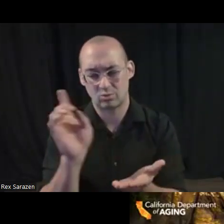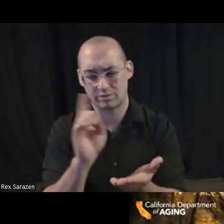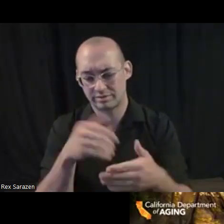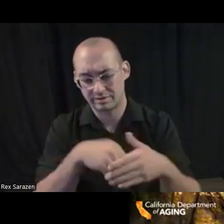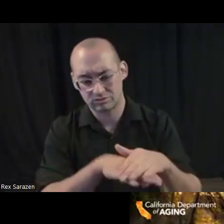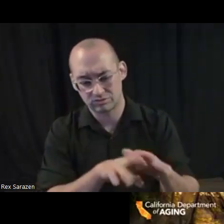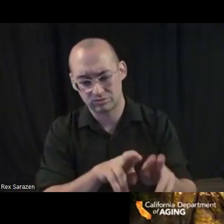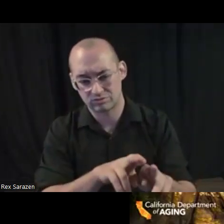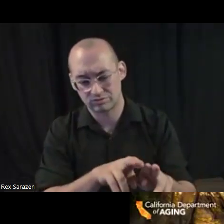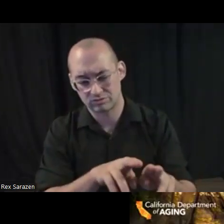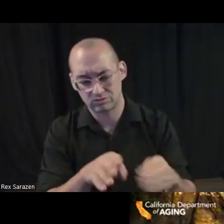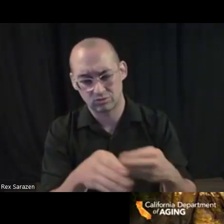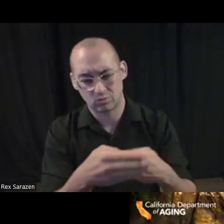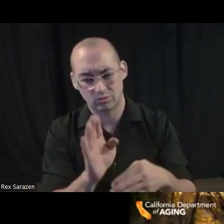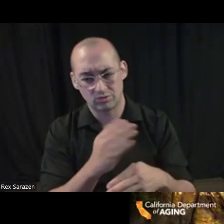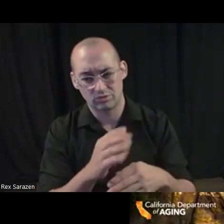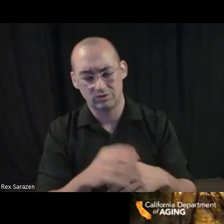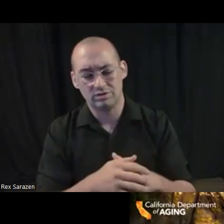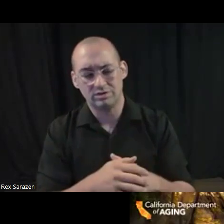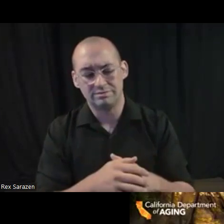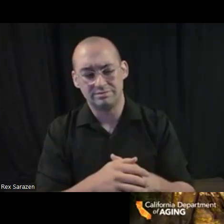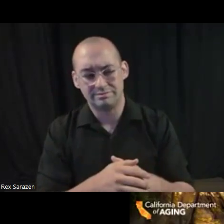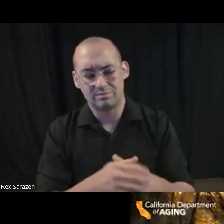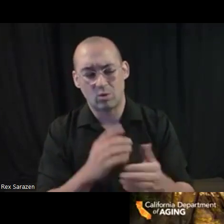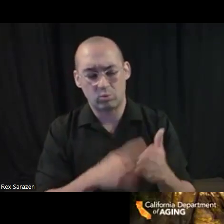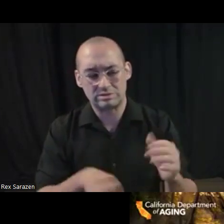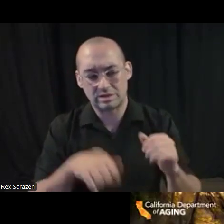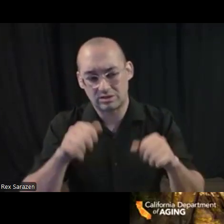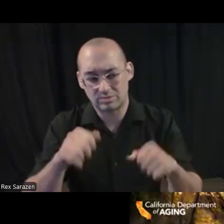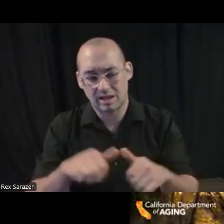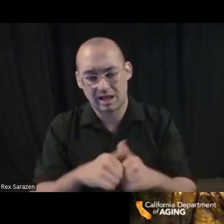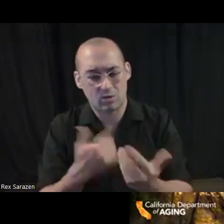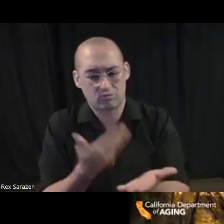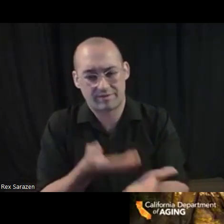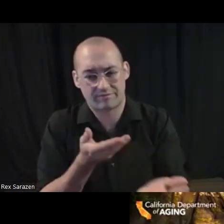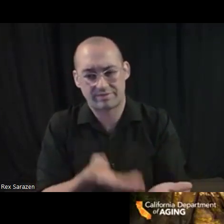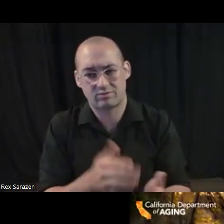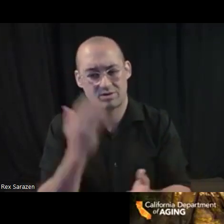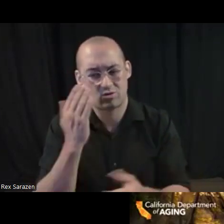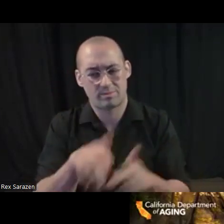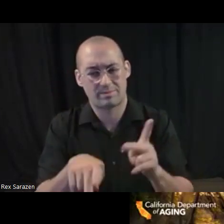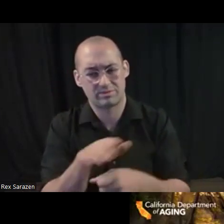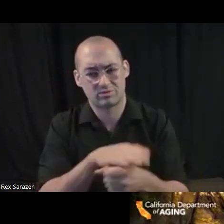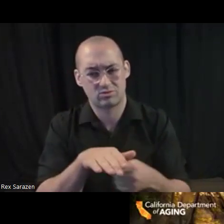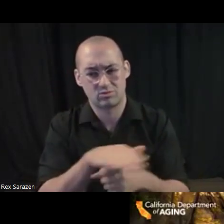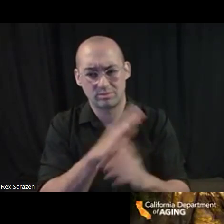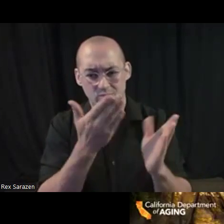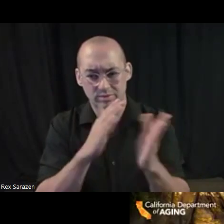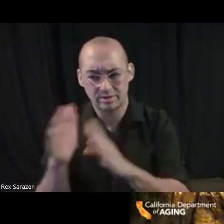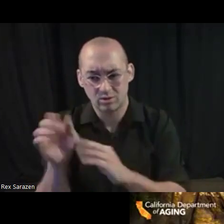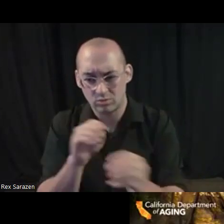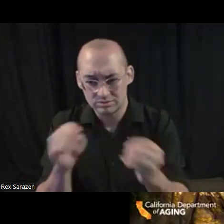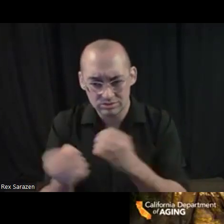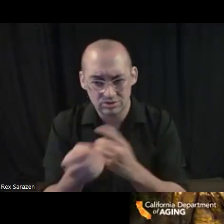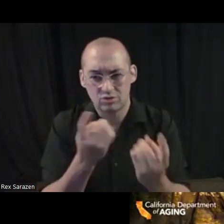the eligibility is, and help get people there. And I know there are local communities, organizations that are doing some of